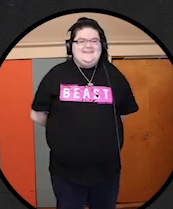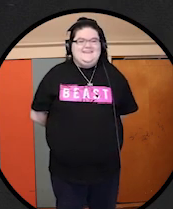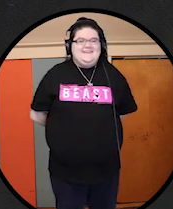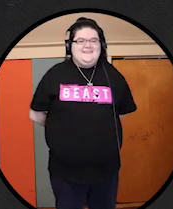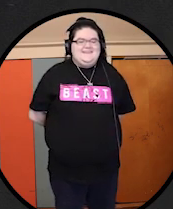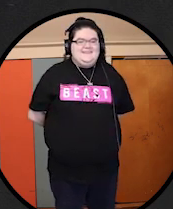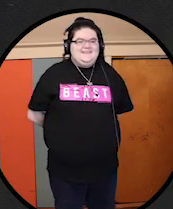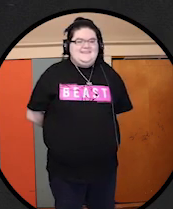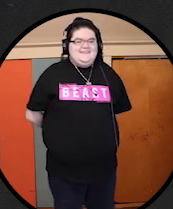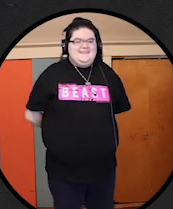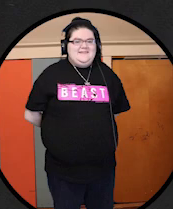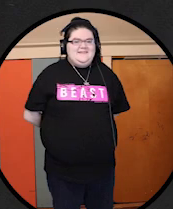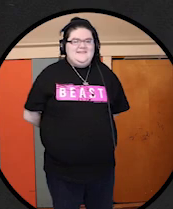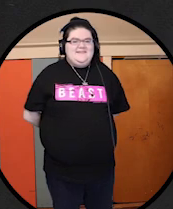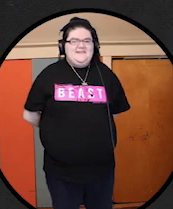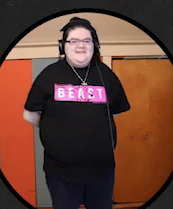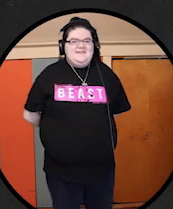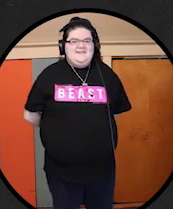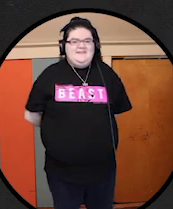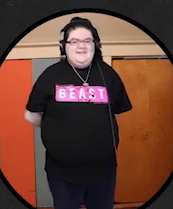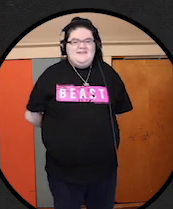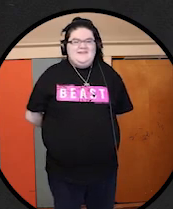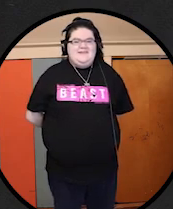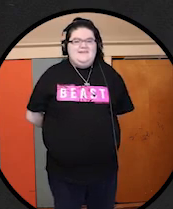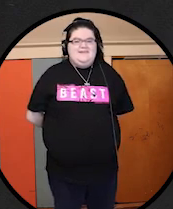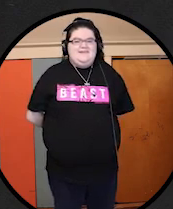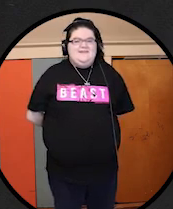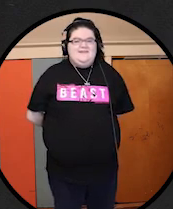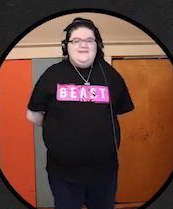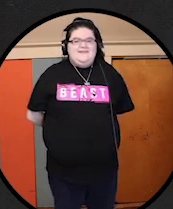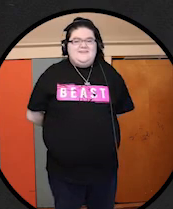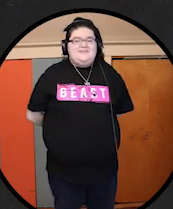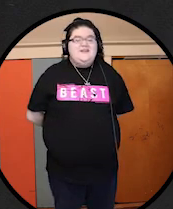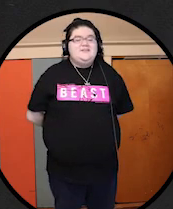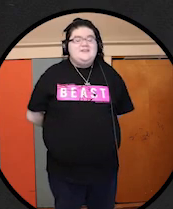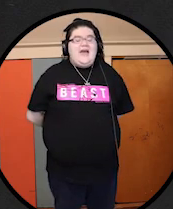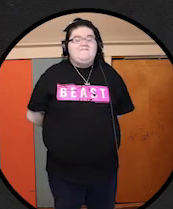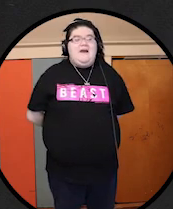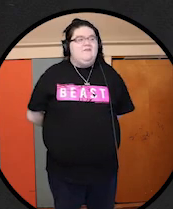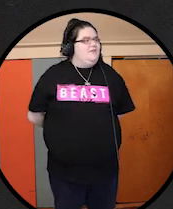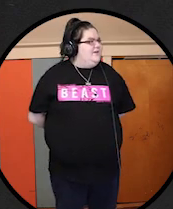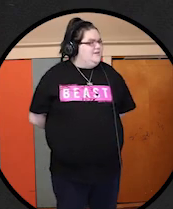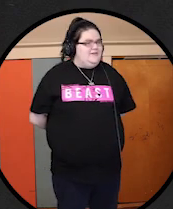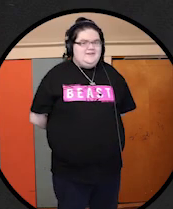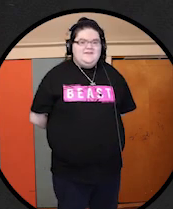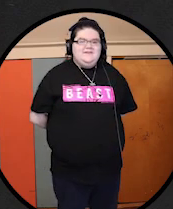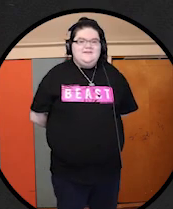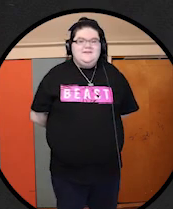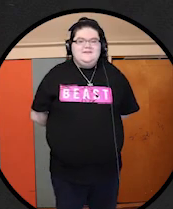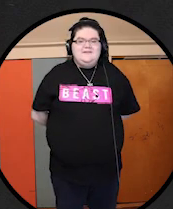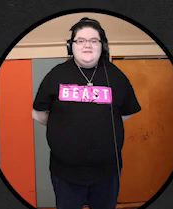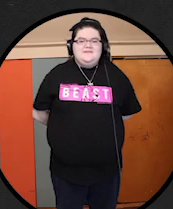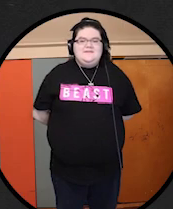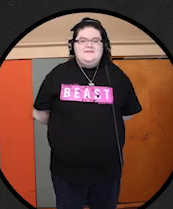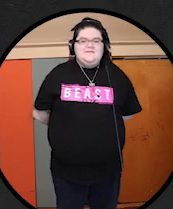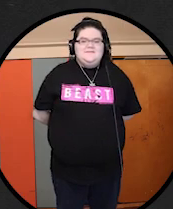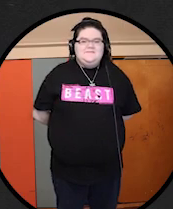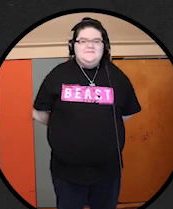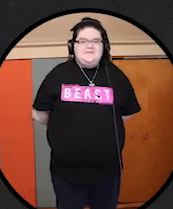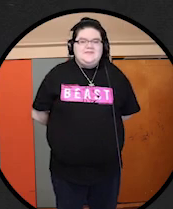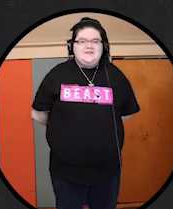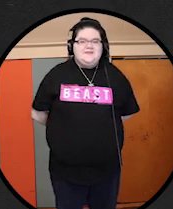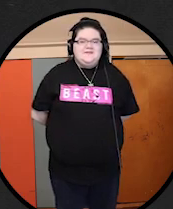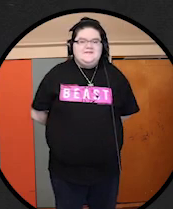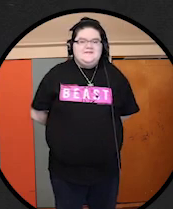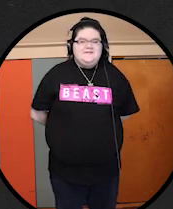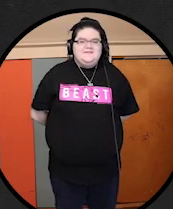Yeah. Sorry to throw in the towel, but my mind is numb after 6.5 hours. 6.5 hours? Oh my god. Oh no. No time. I'm